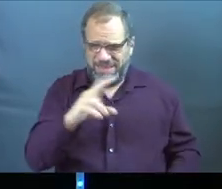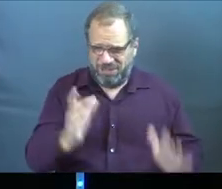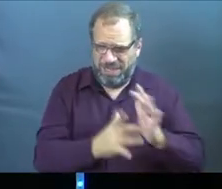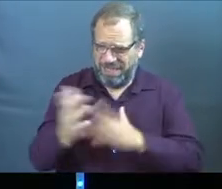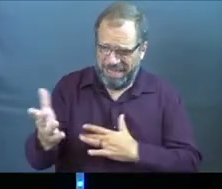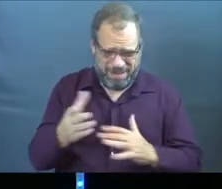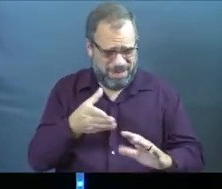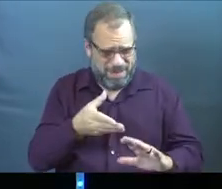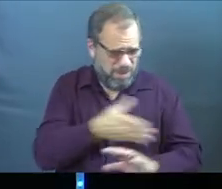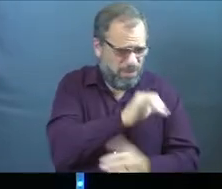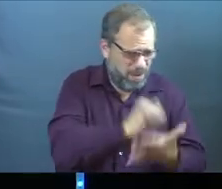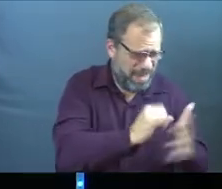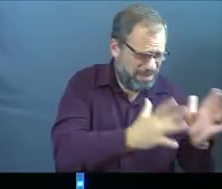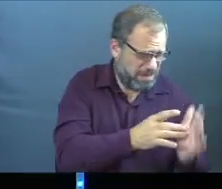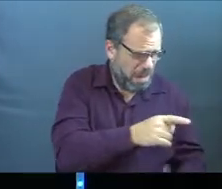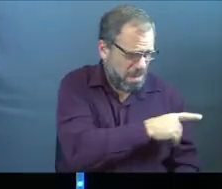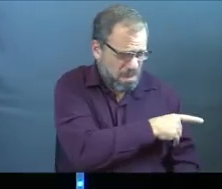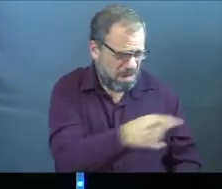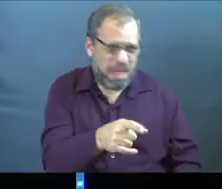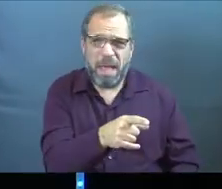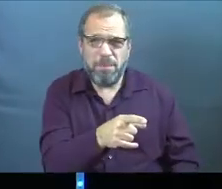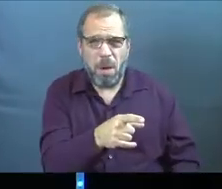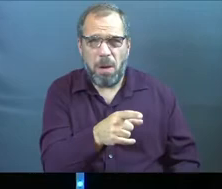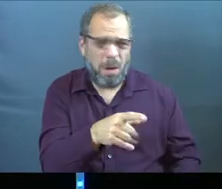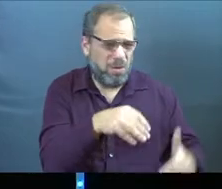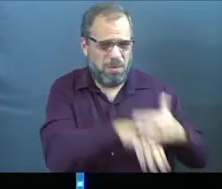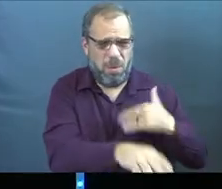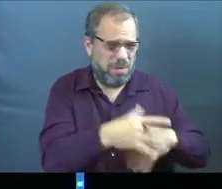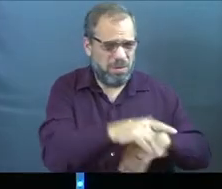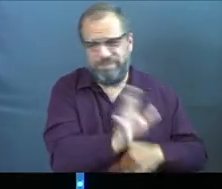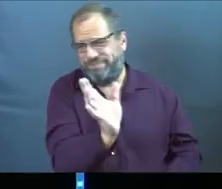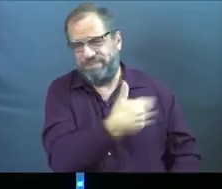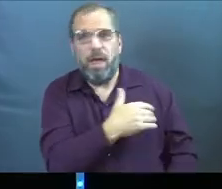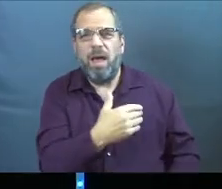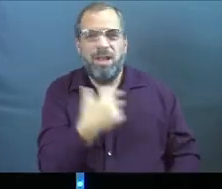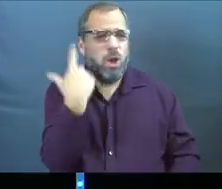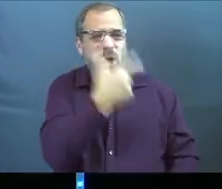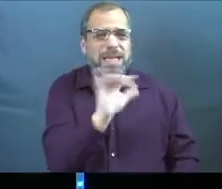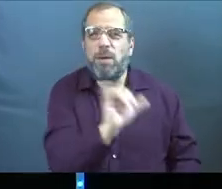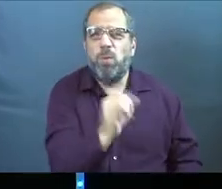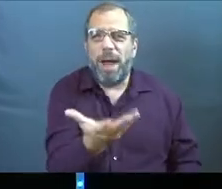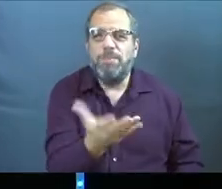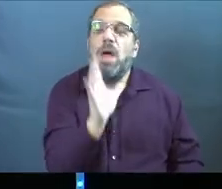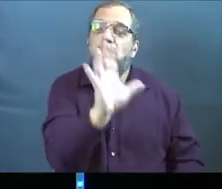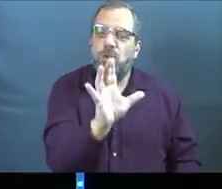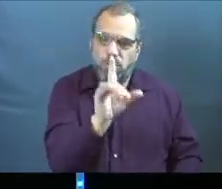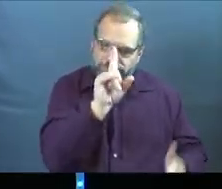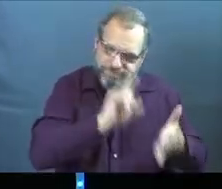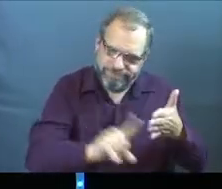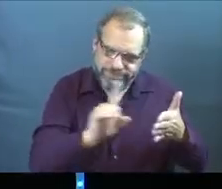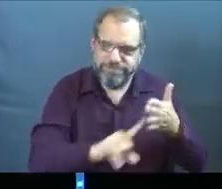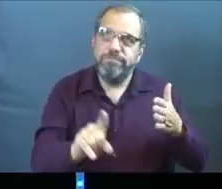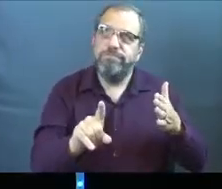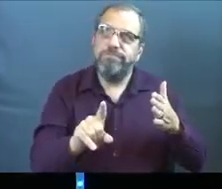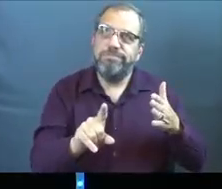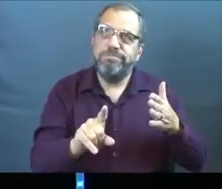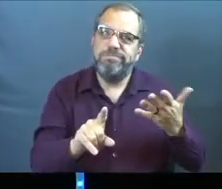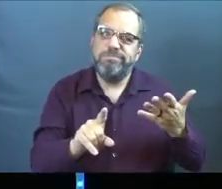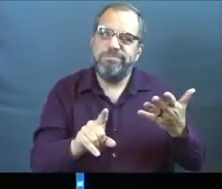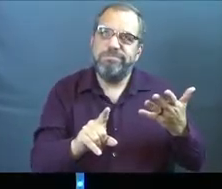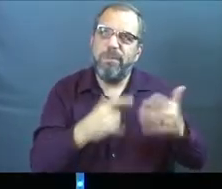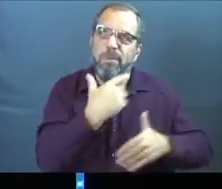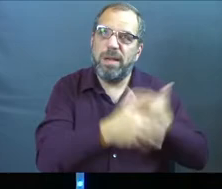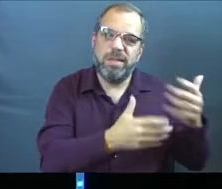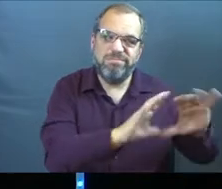here. First one, what about them? It's like, you're born too early. You know what I mean? It's like, I don't know. It's like, what does that look like? And so diving into that and be like, Lord, what's